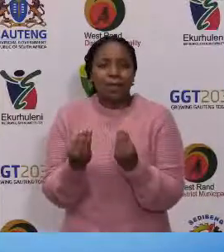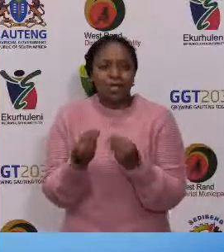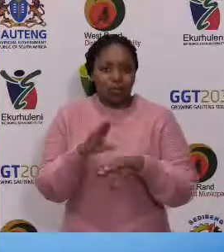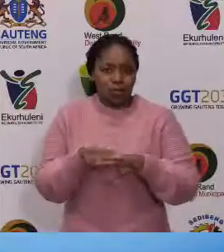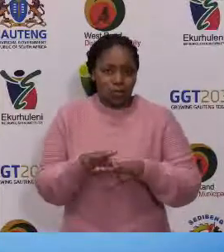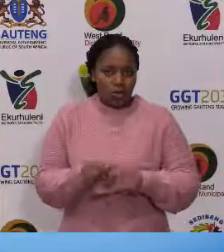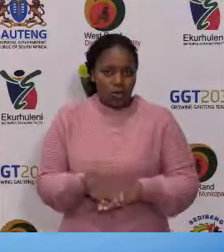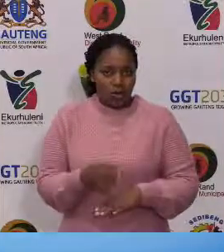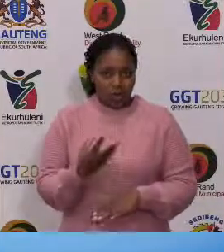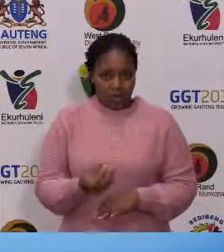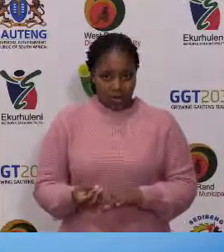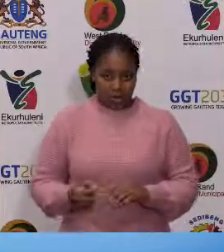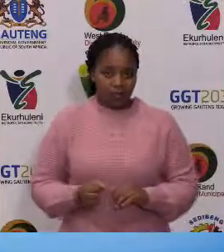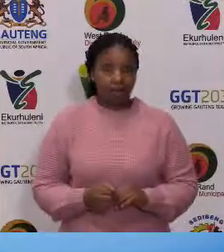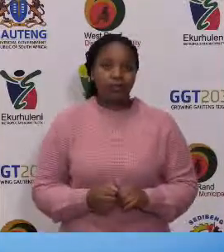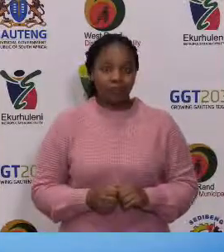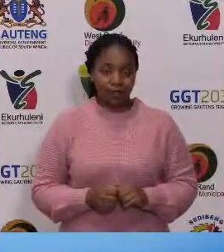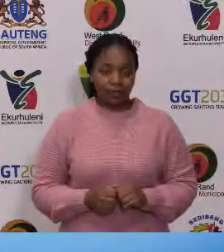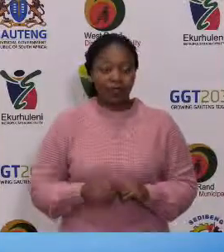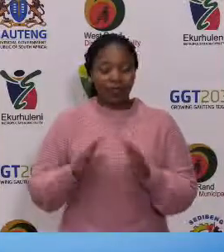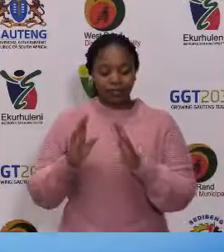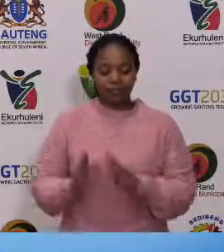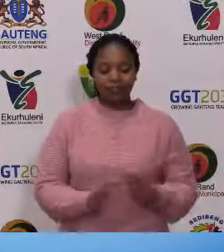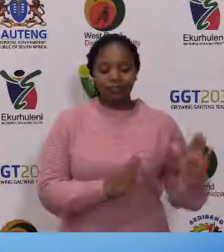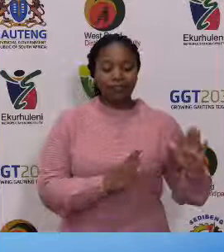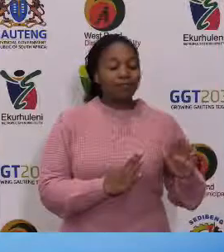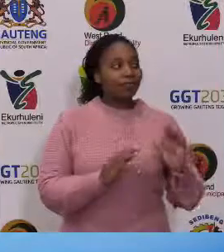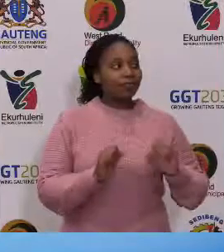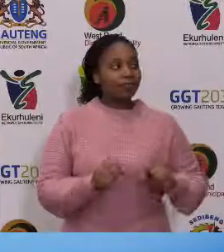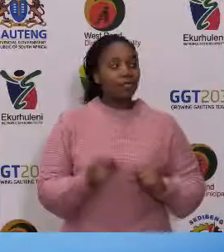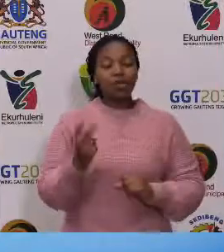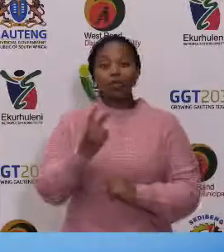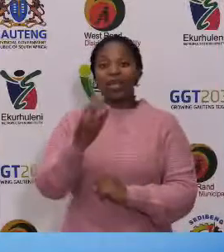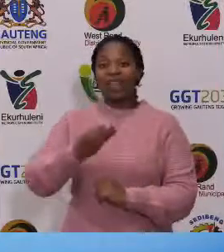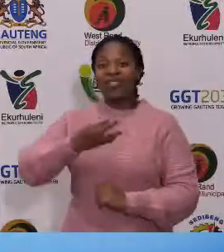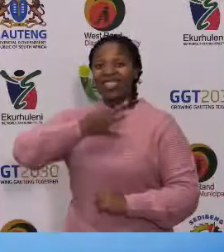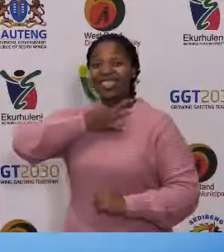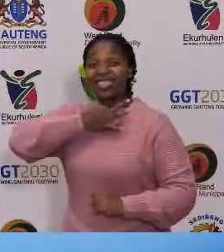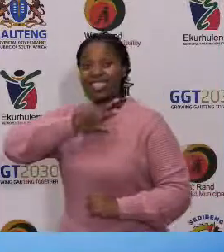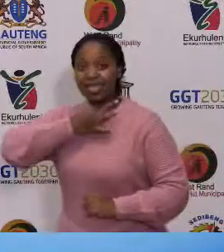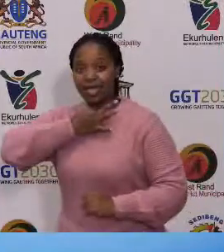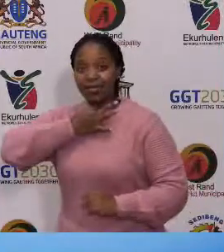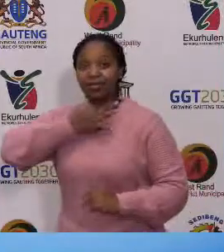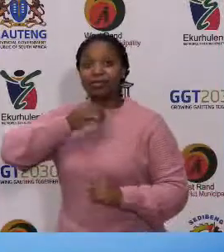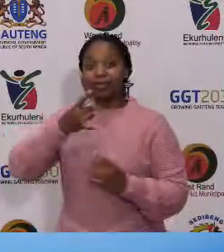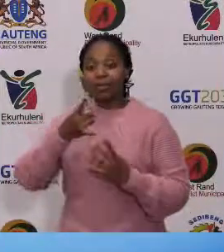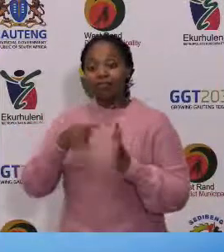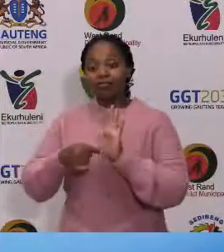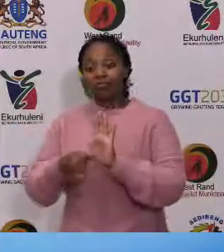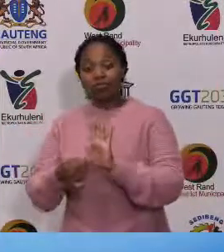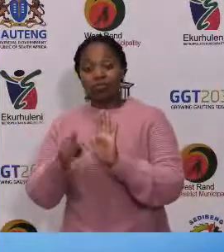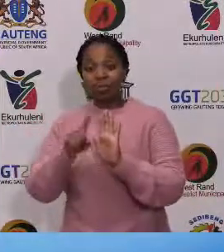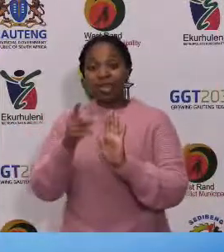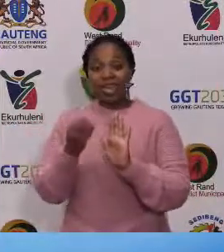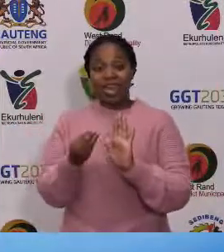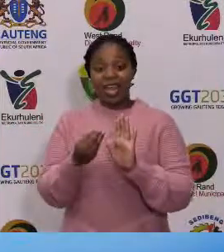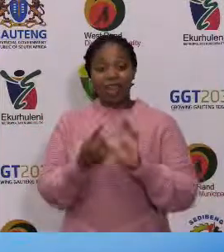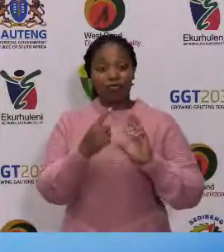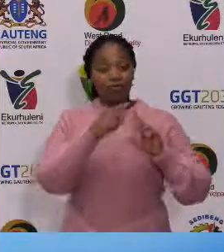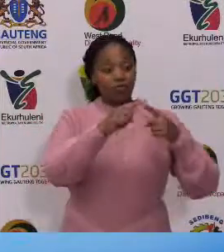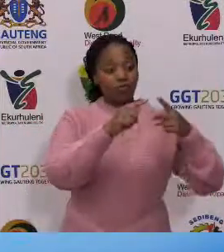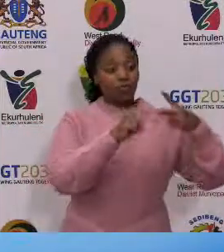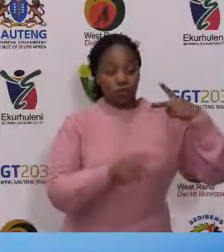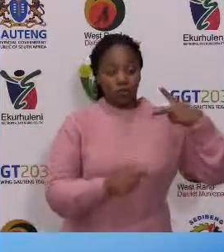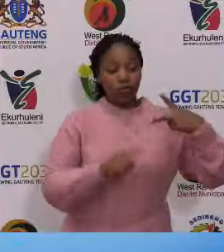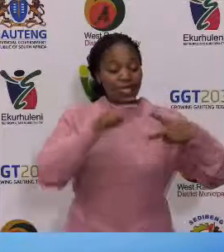to. Now, we build a bunch of risk indexes that collate a lot of information. We have two types, one